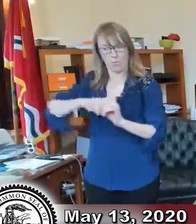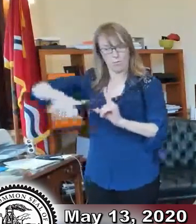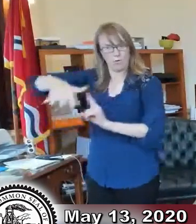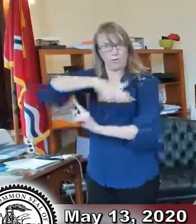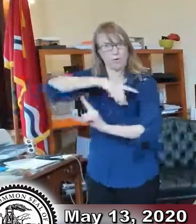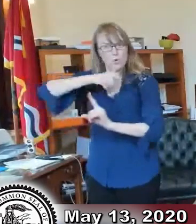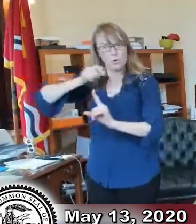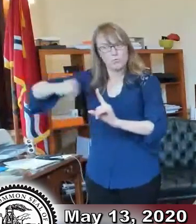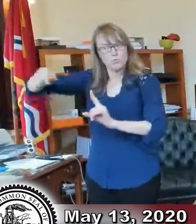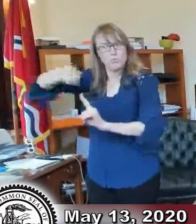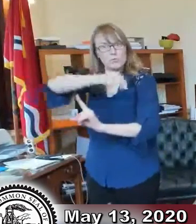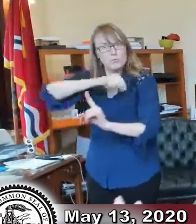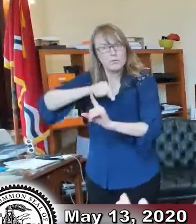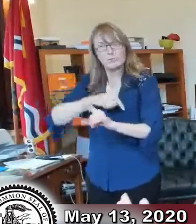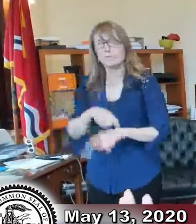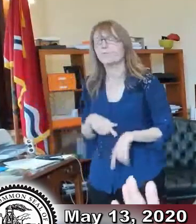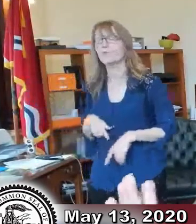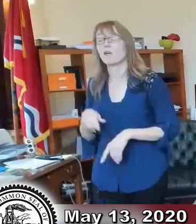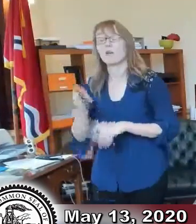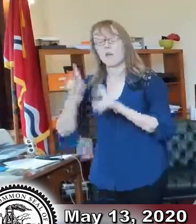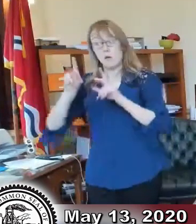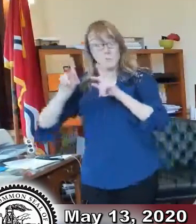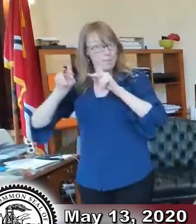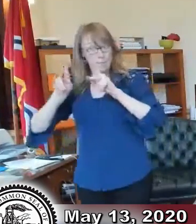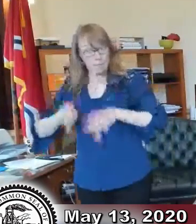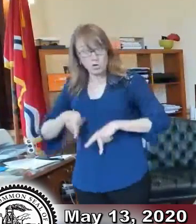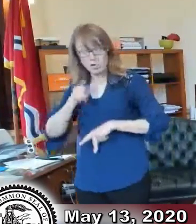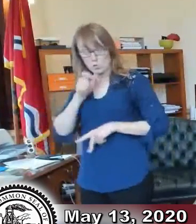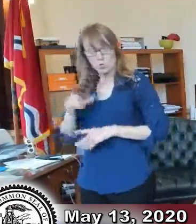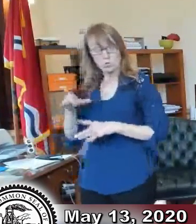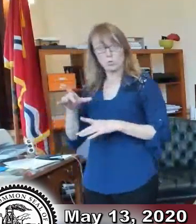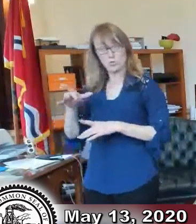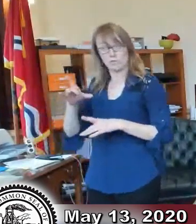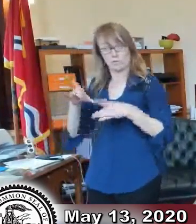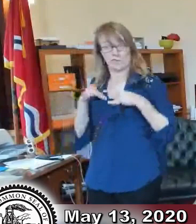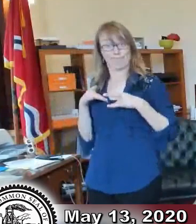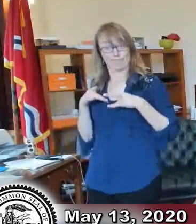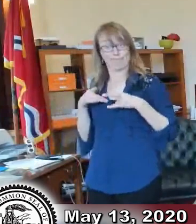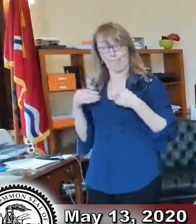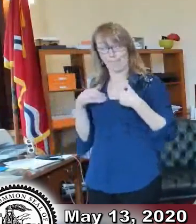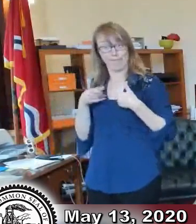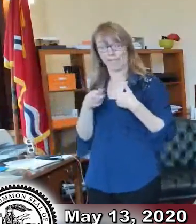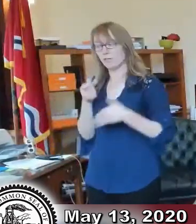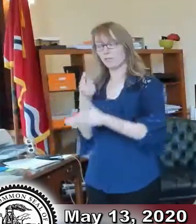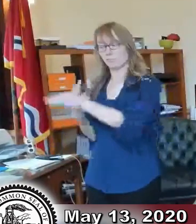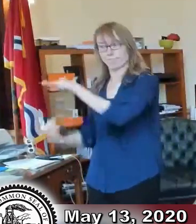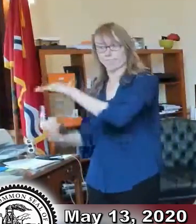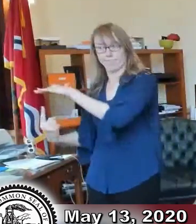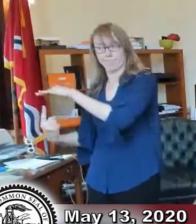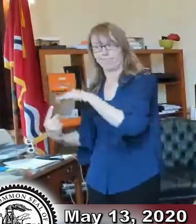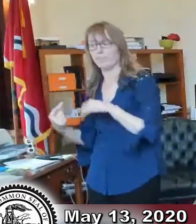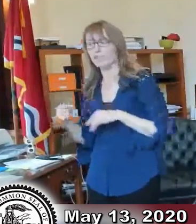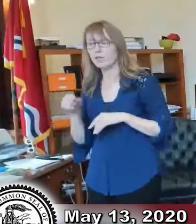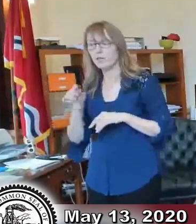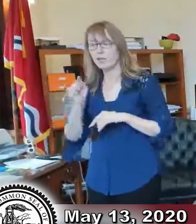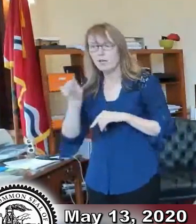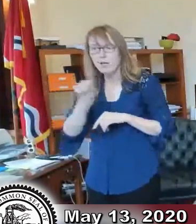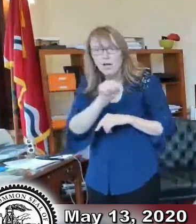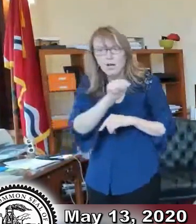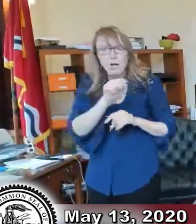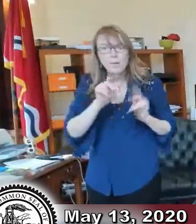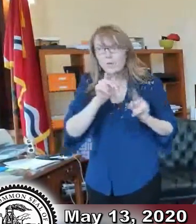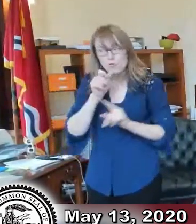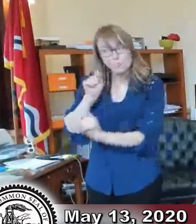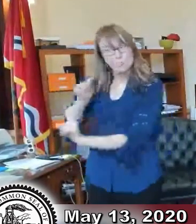folks that are asymptomatic, have not tested positive, but they've had a significant exposure, meaning within